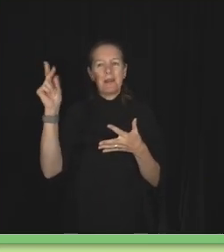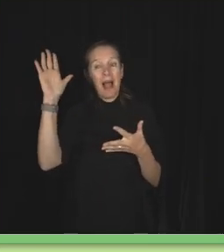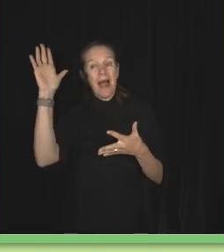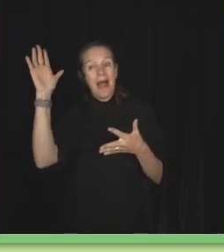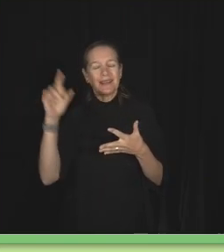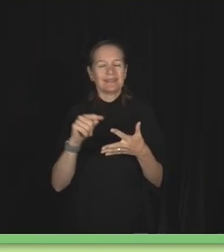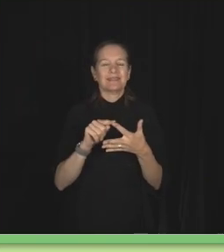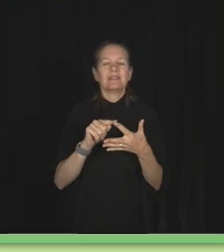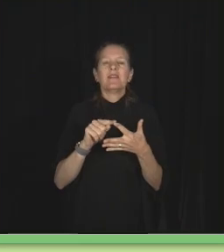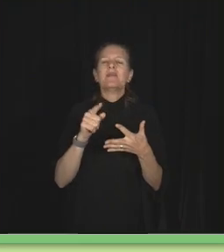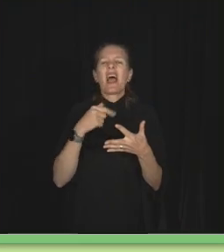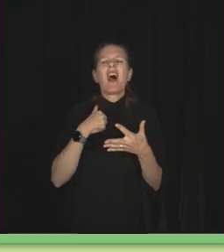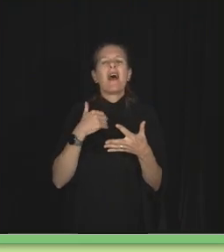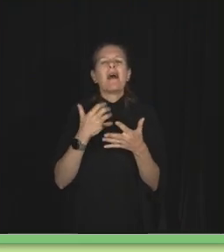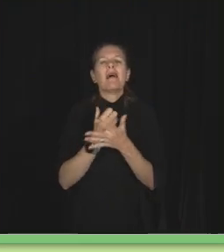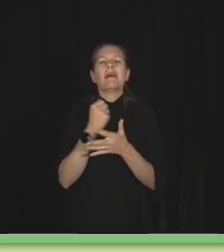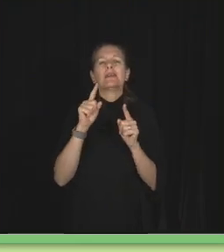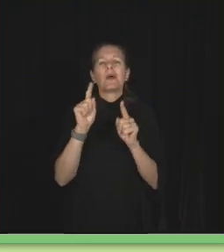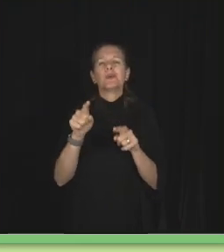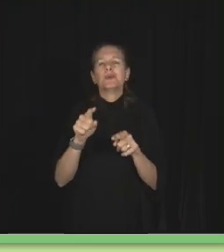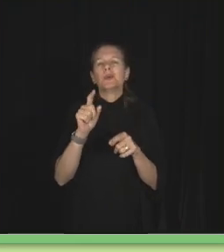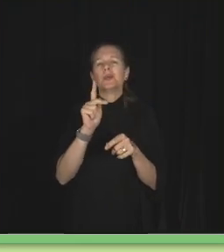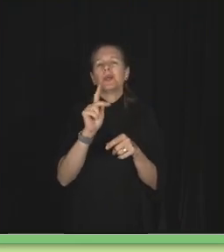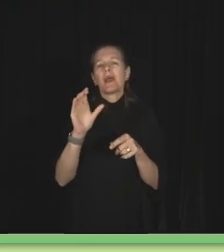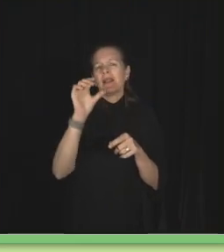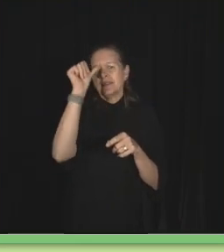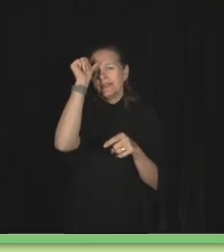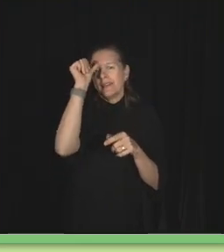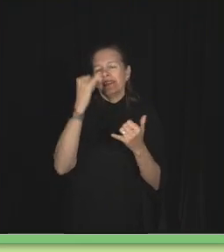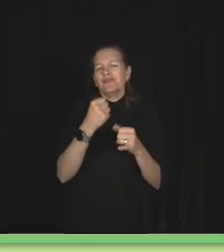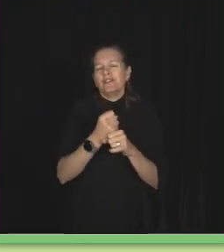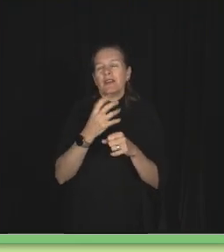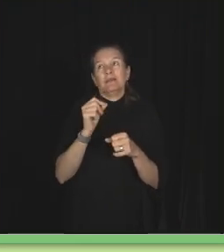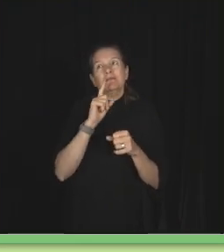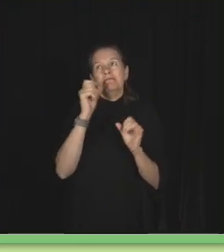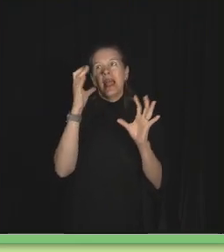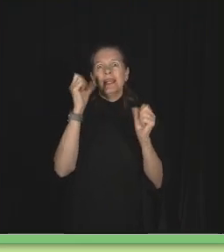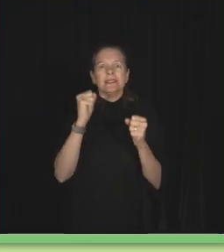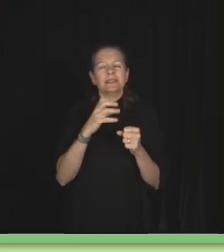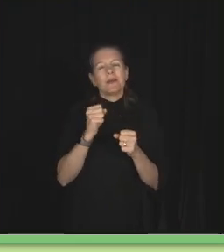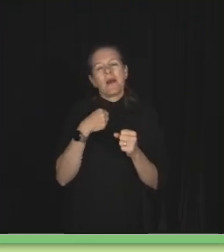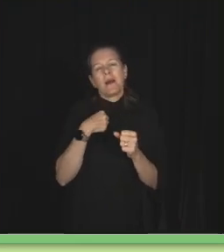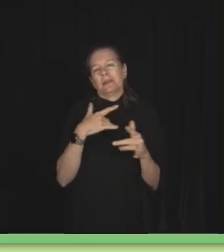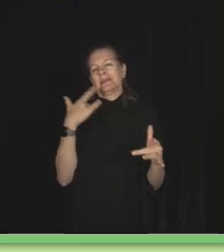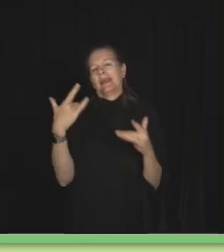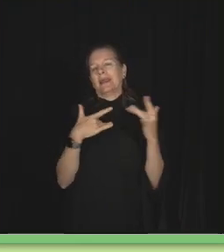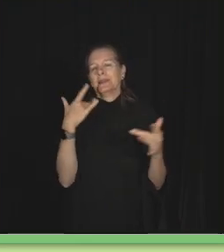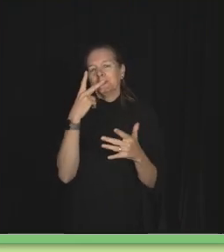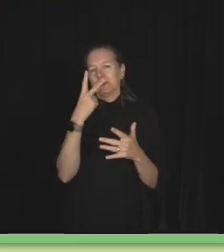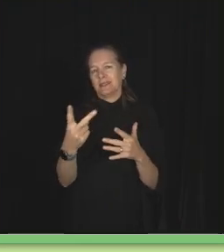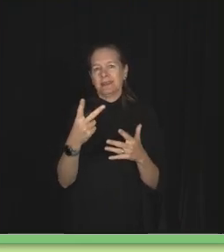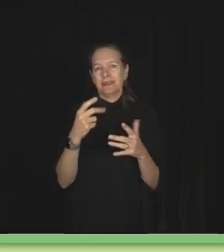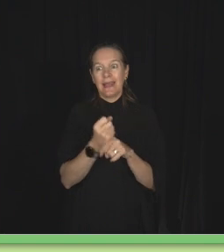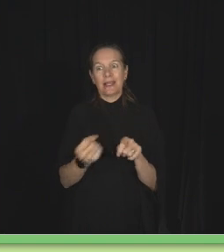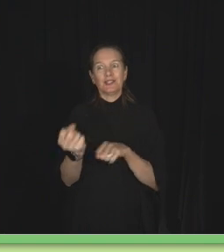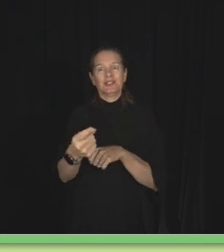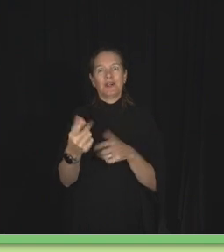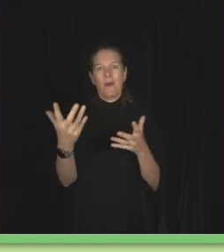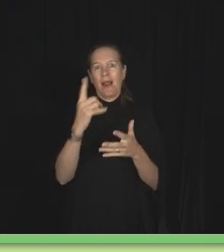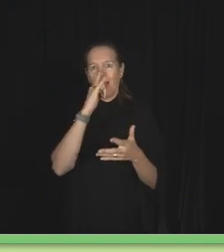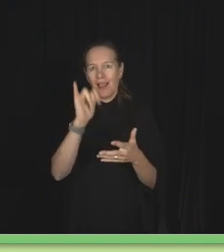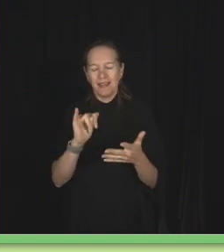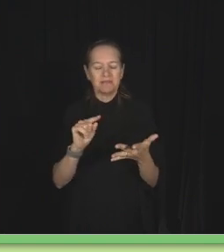I had the opportunity to go to the KubeCon India in Hyderabad this year, and it was amazing, and I'm super excited to see what next year holds for